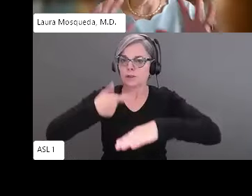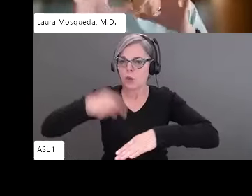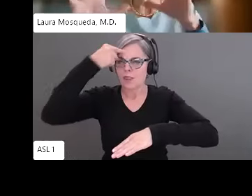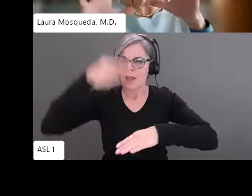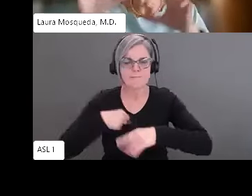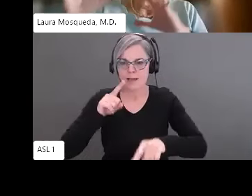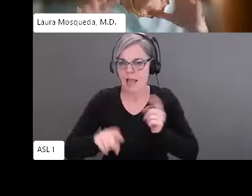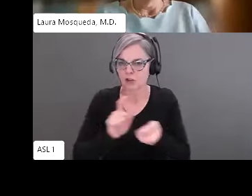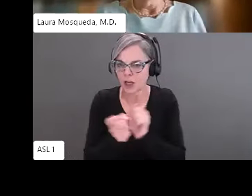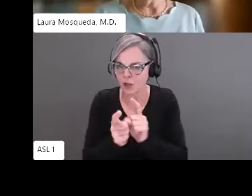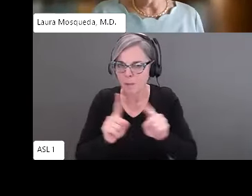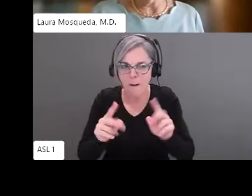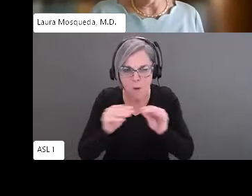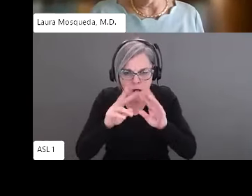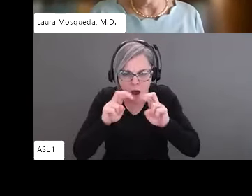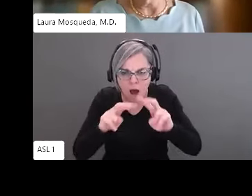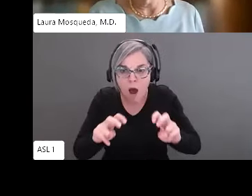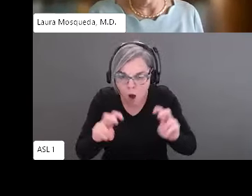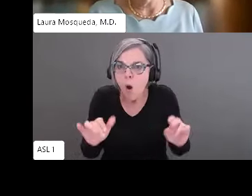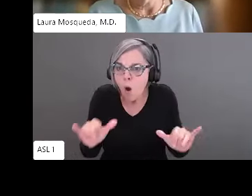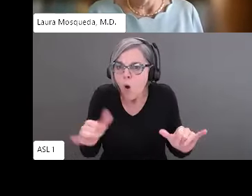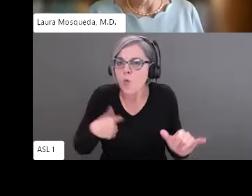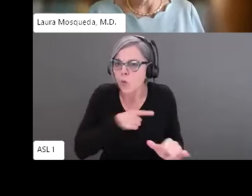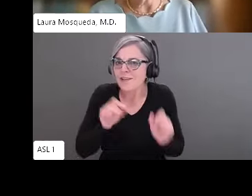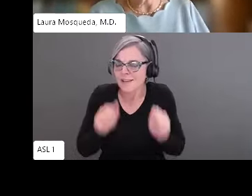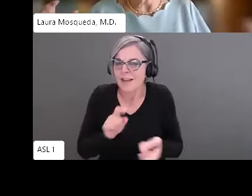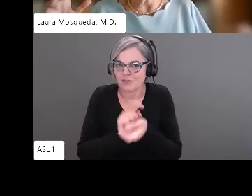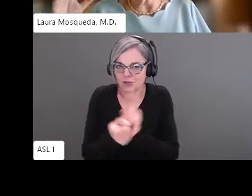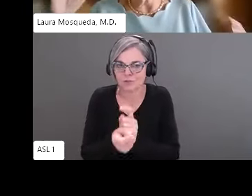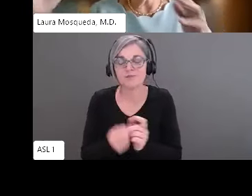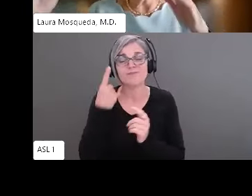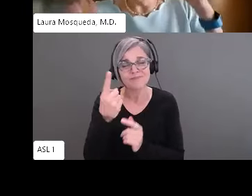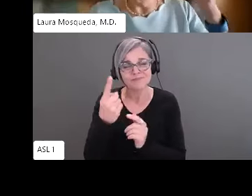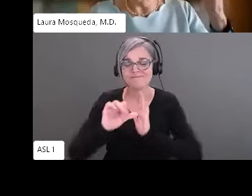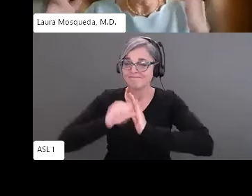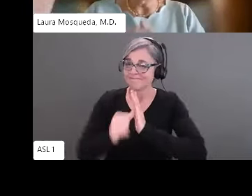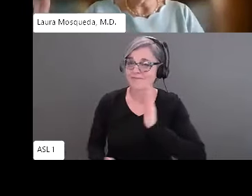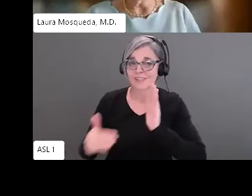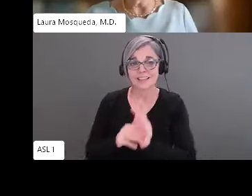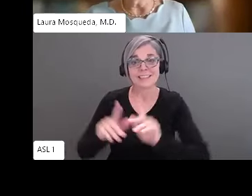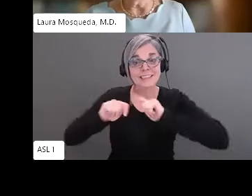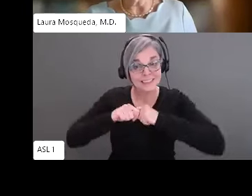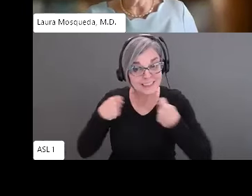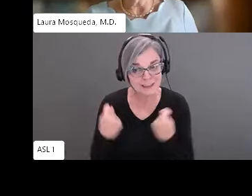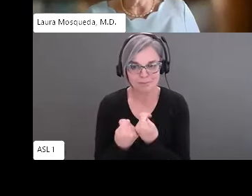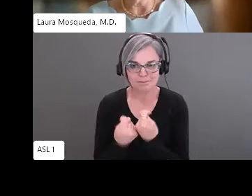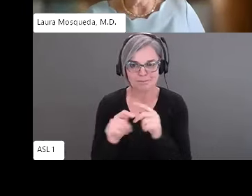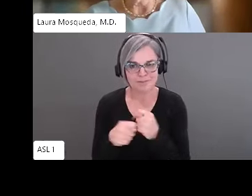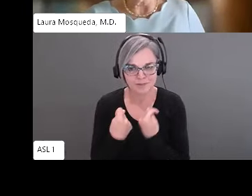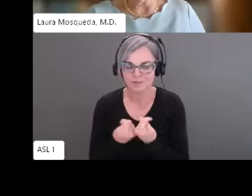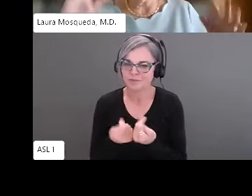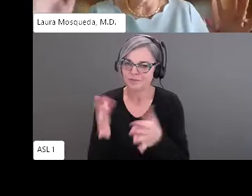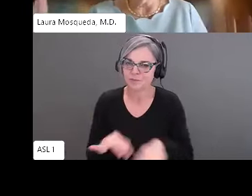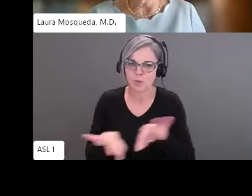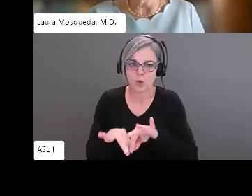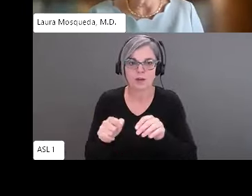and we're all pieces of the puzzle. and you never know which member of the team might need to be involved.